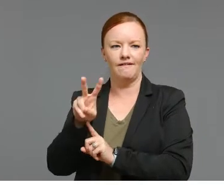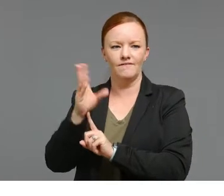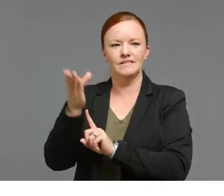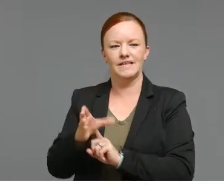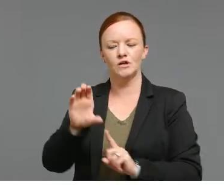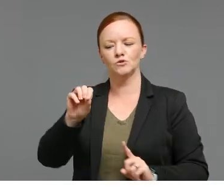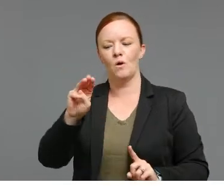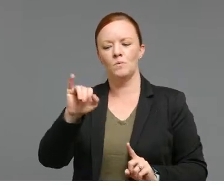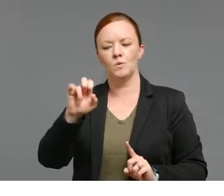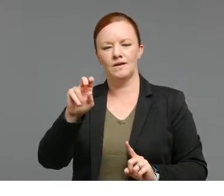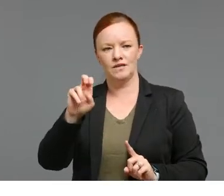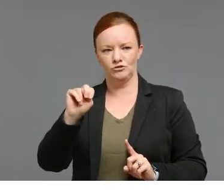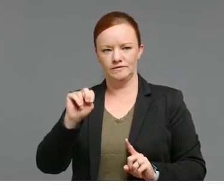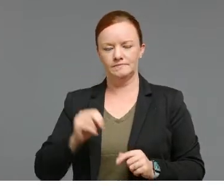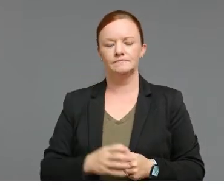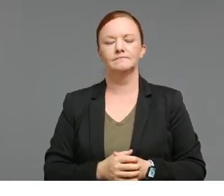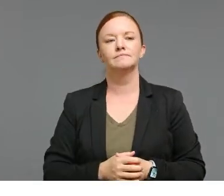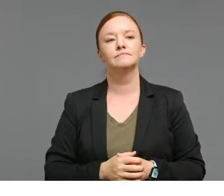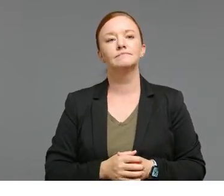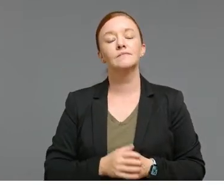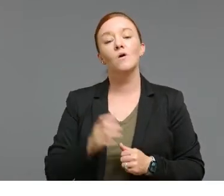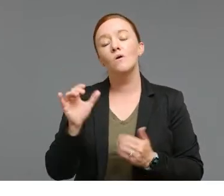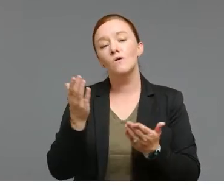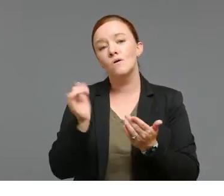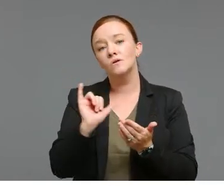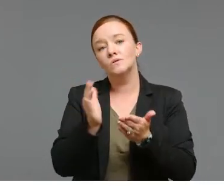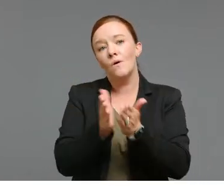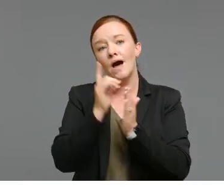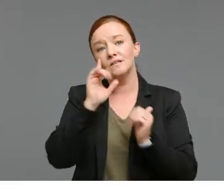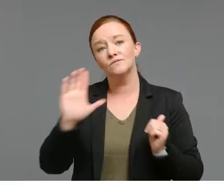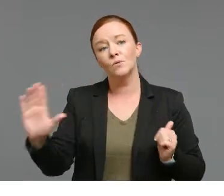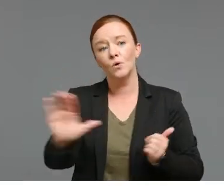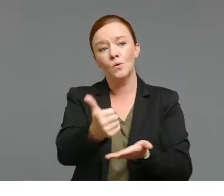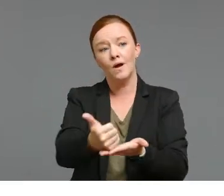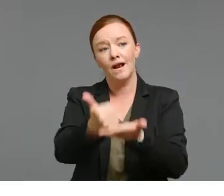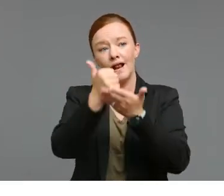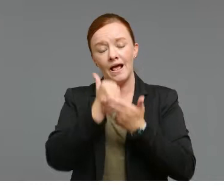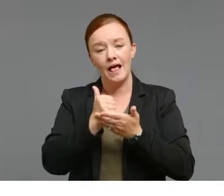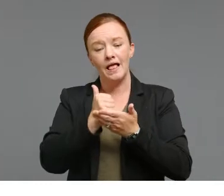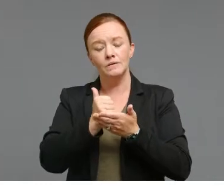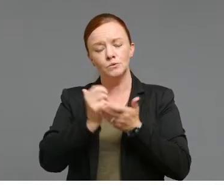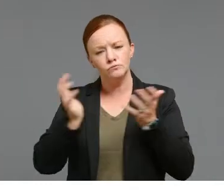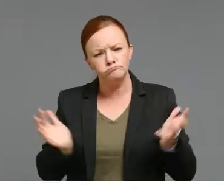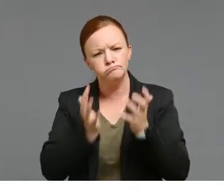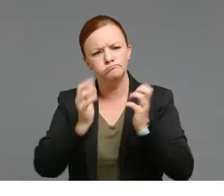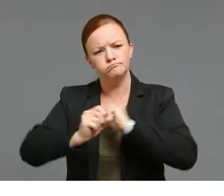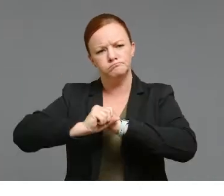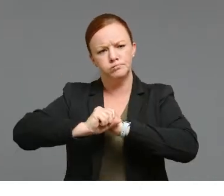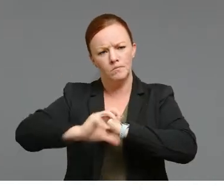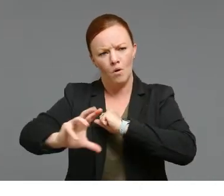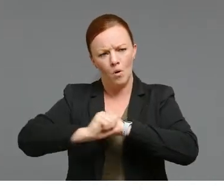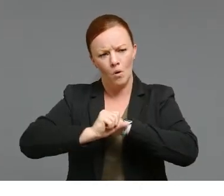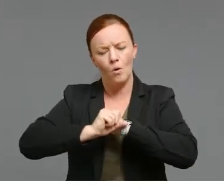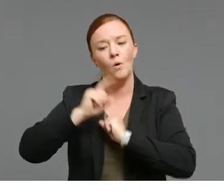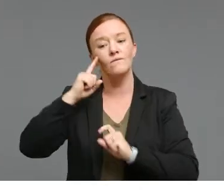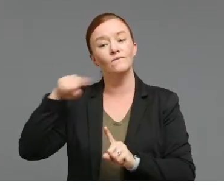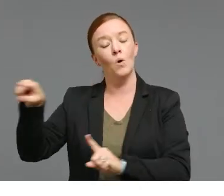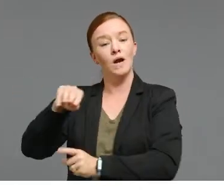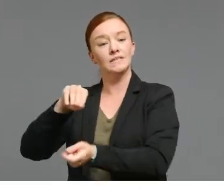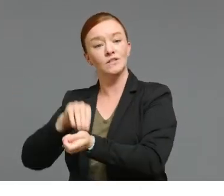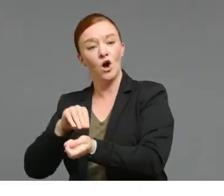We're also requesting help in promoting our healthcare providers to